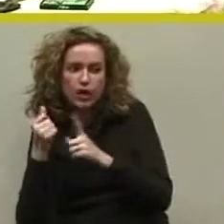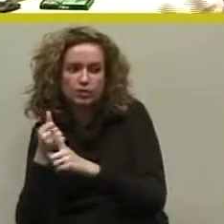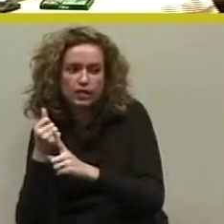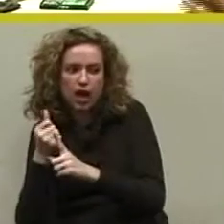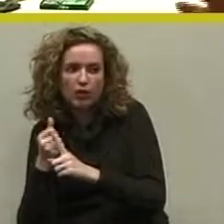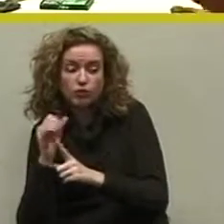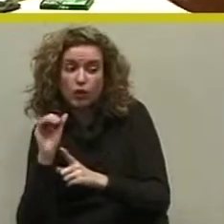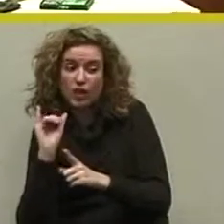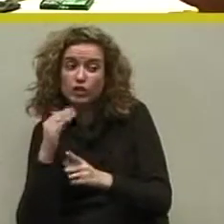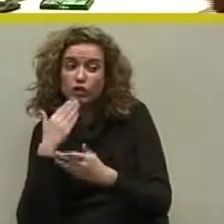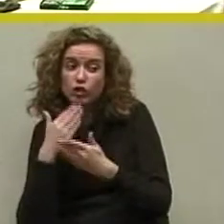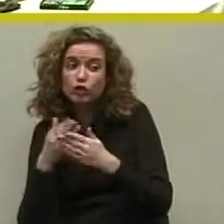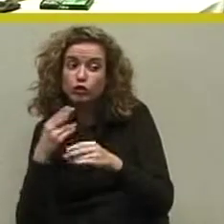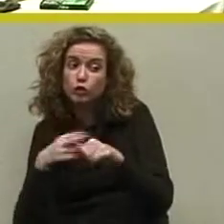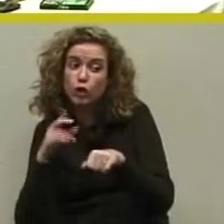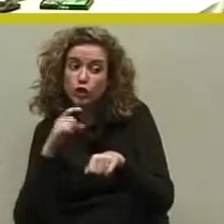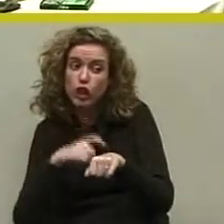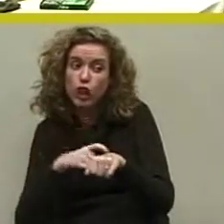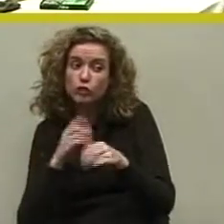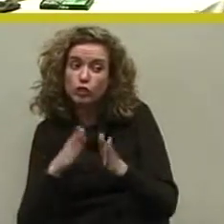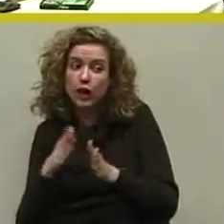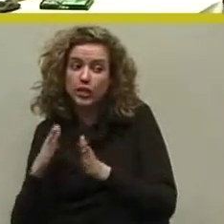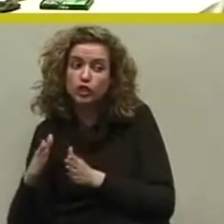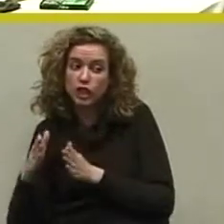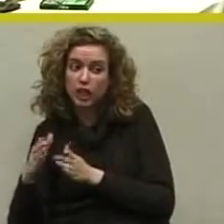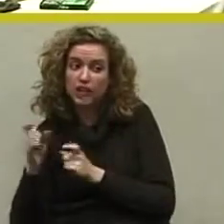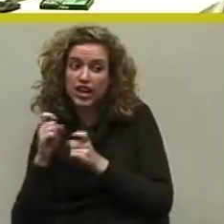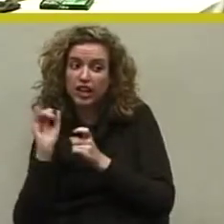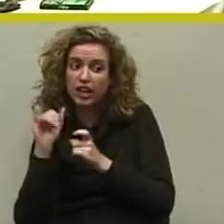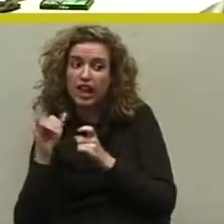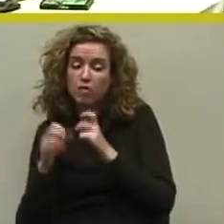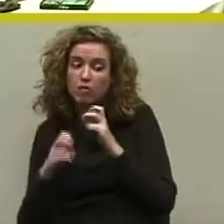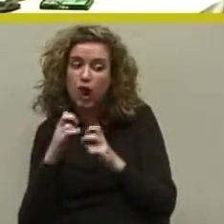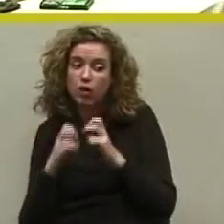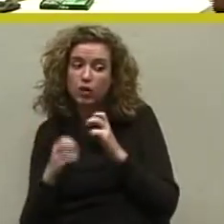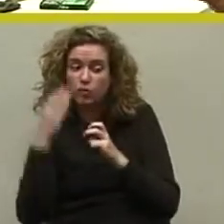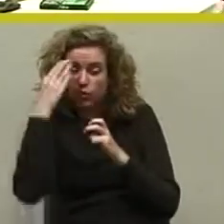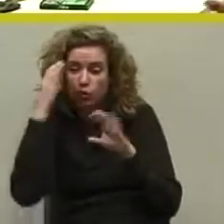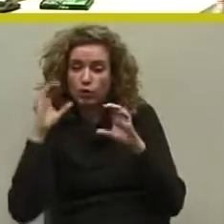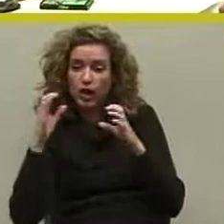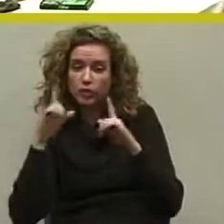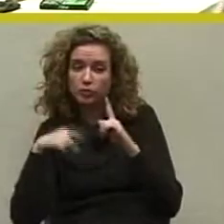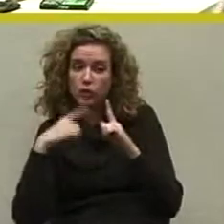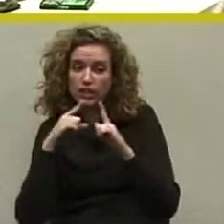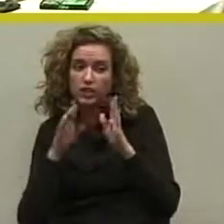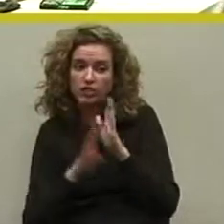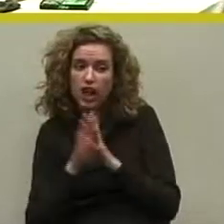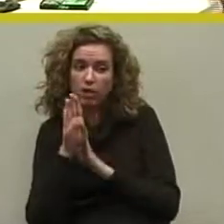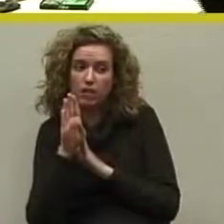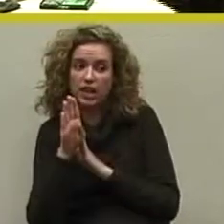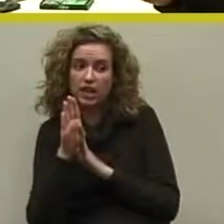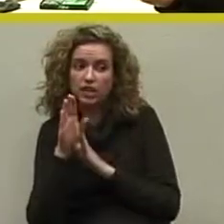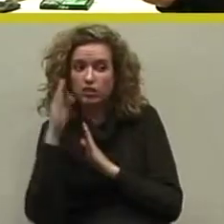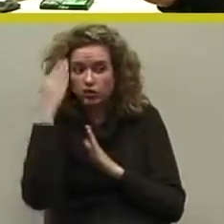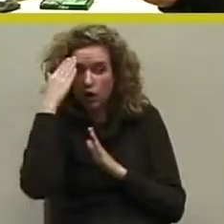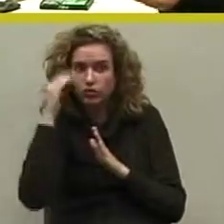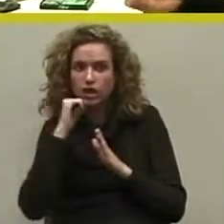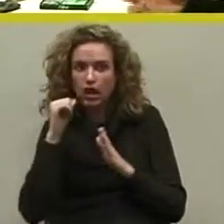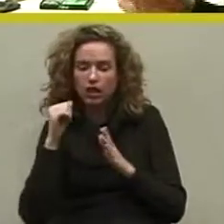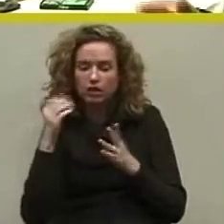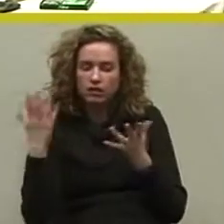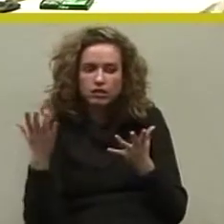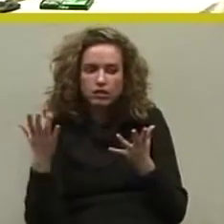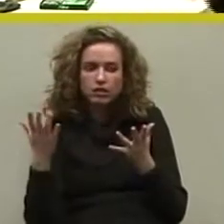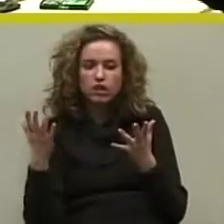really good short-term strategy that of dealing with this crisis as it's starting to evolve, as opposed to aggravating the crisis.